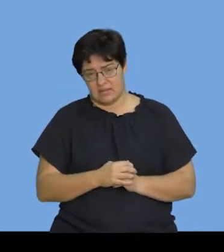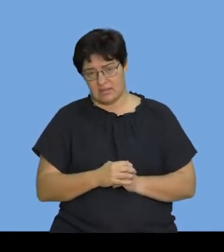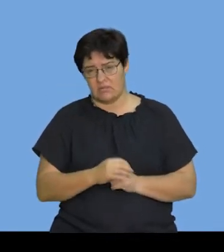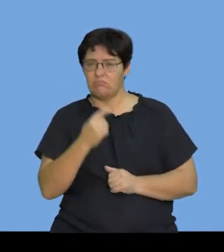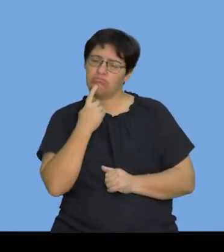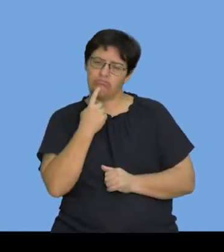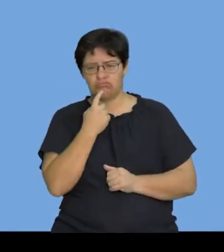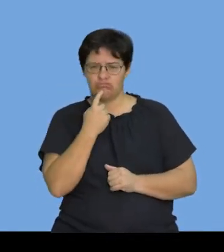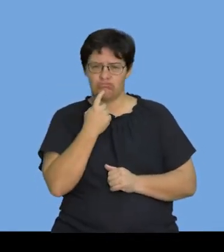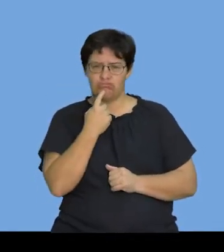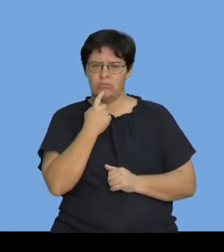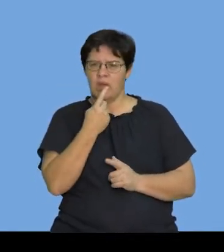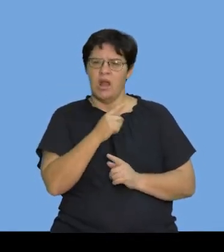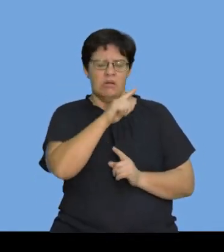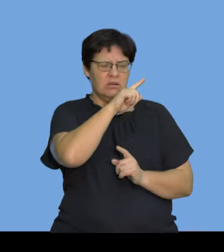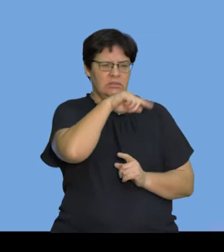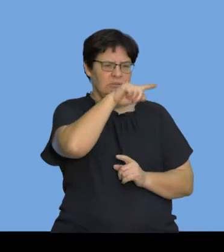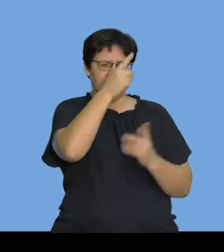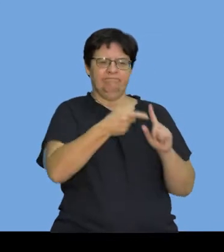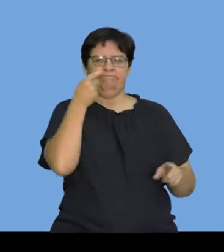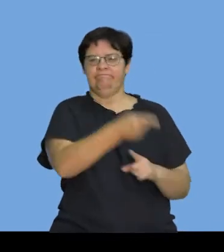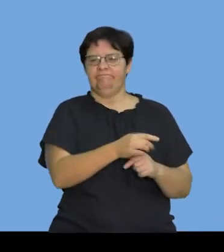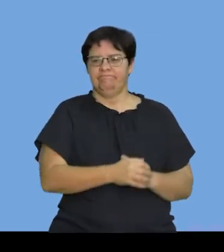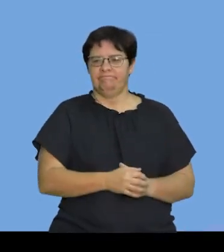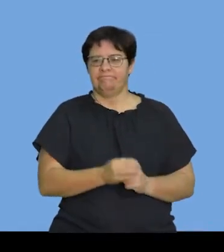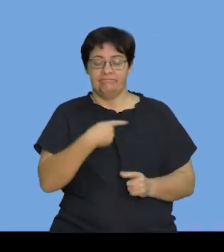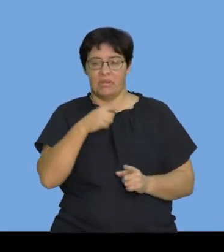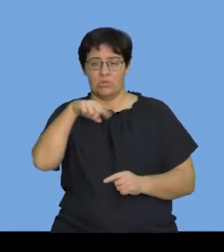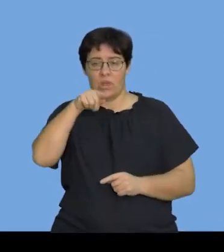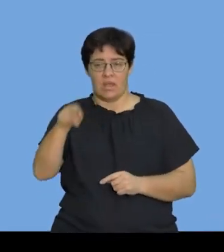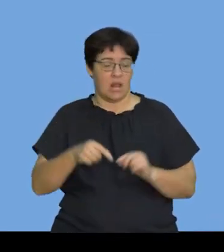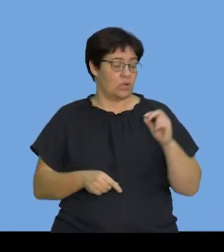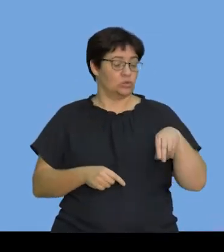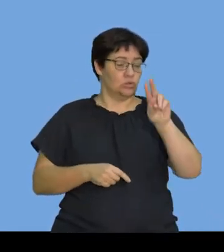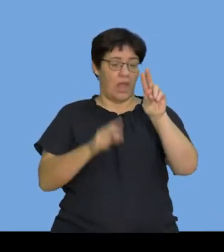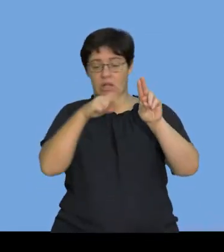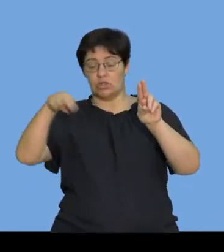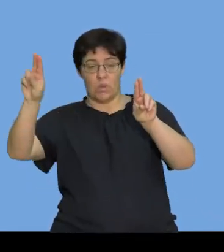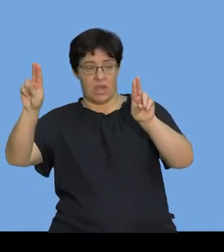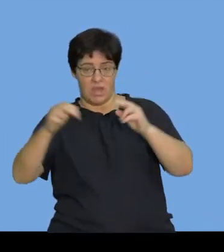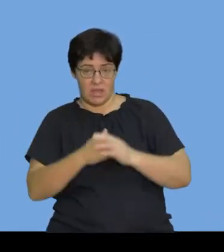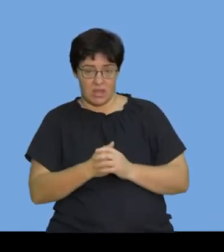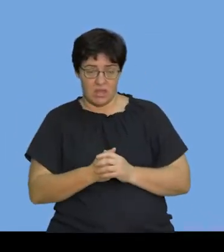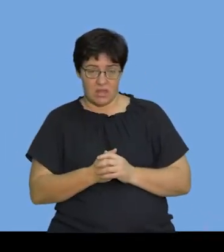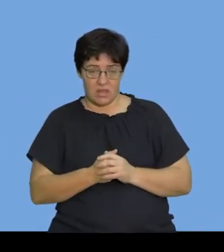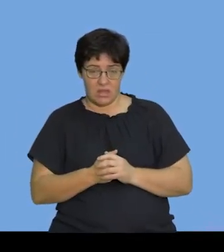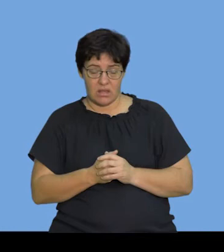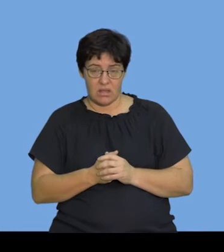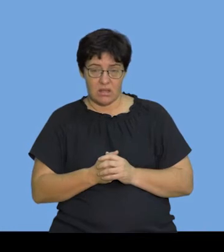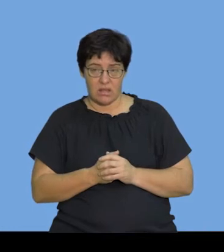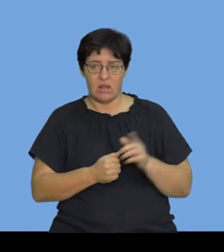square it from here. If I square here and I square there, automatically you can see that the square root will still be